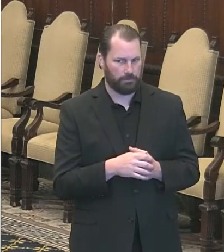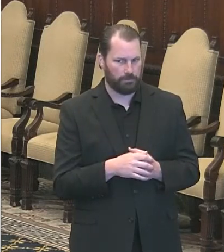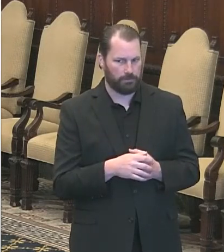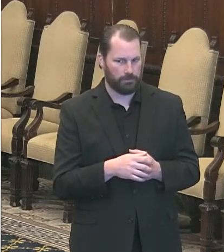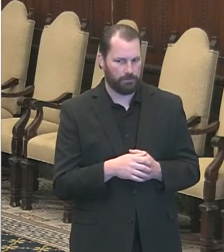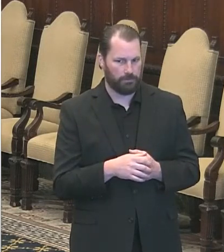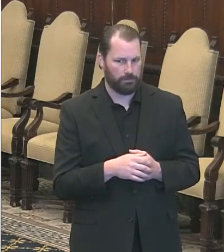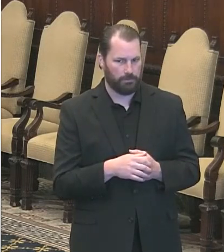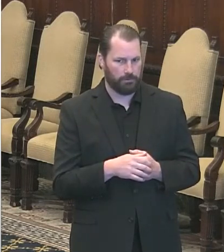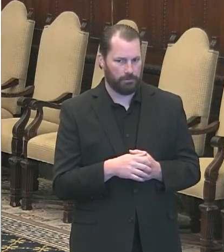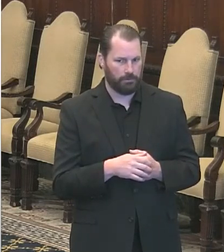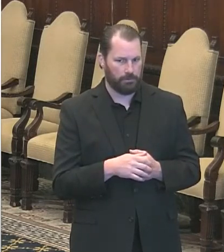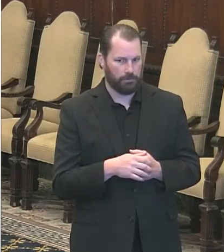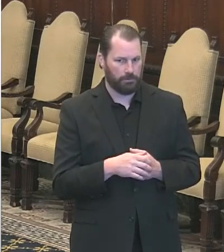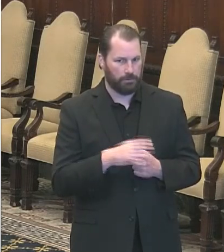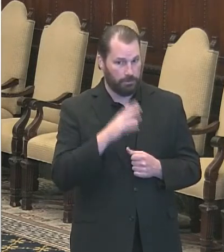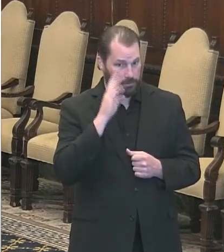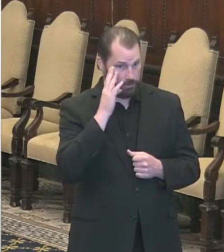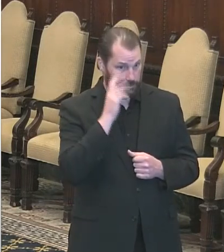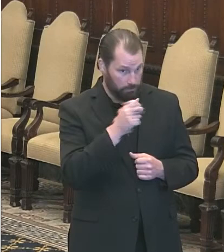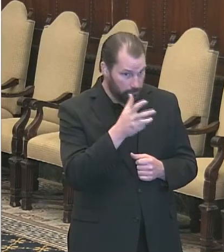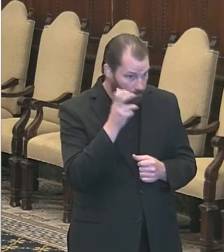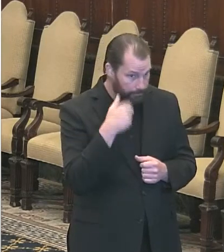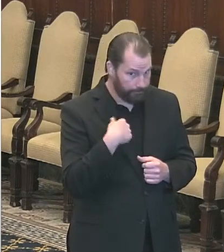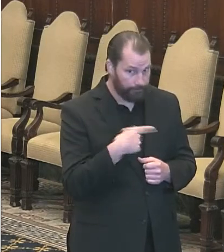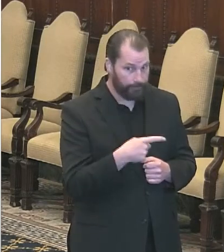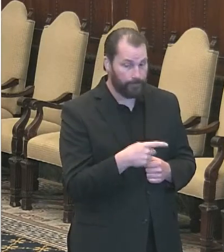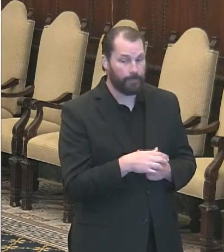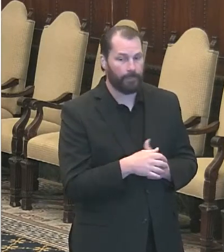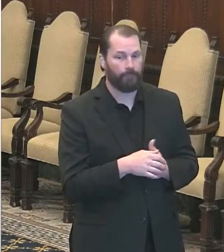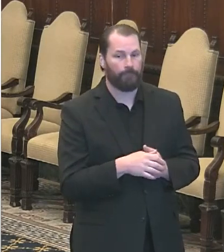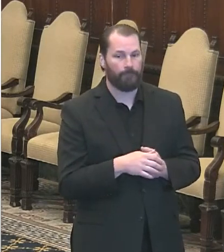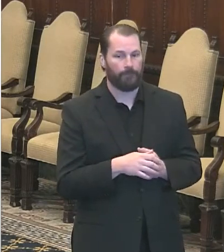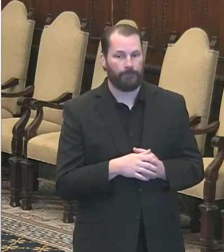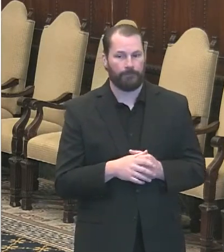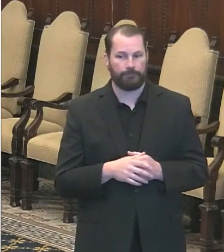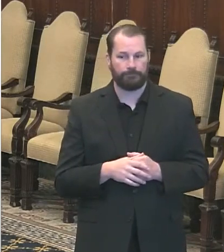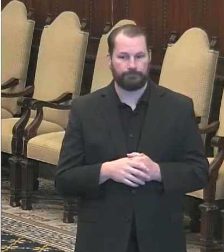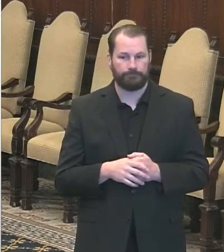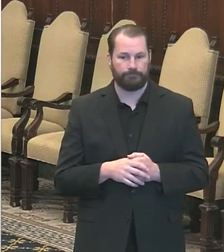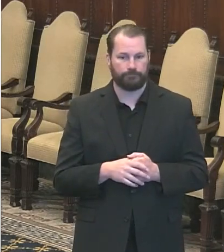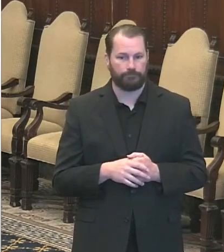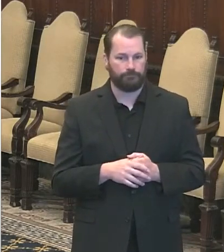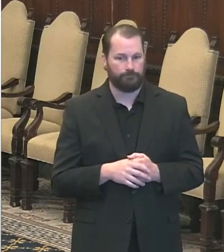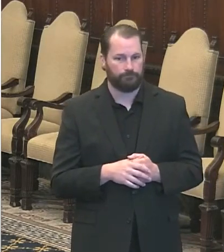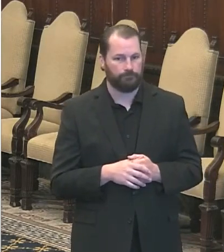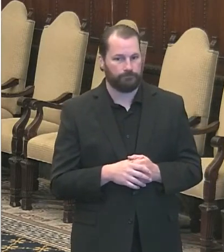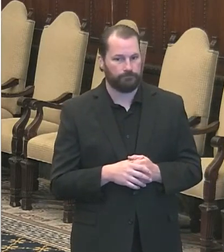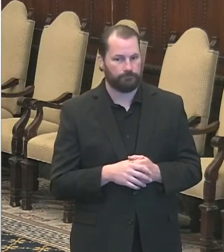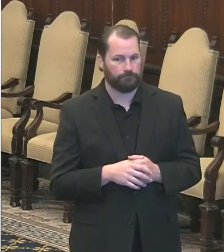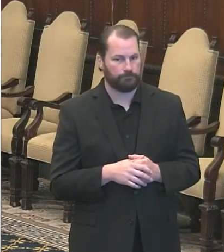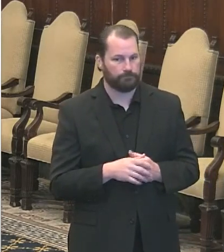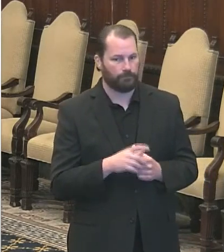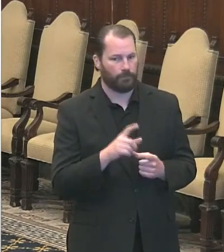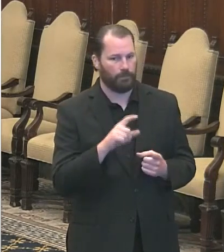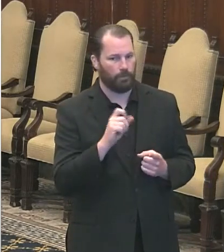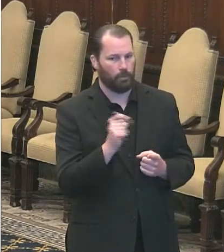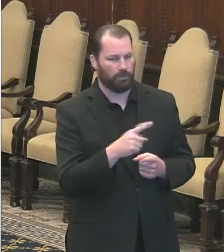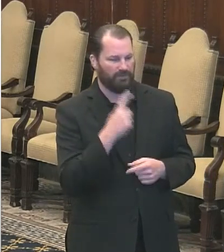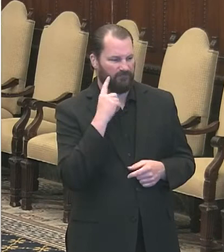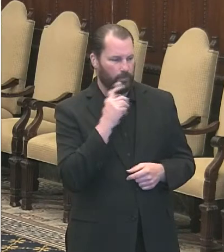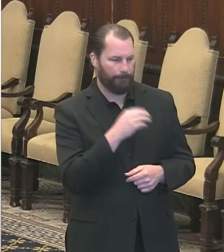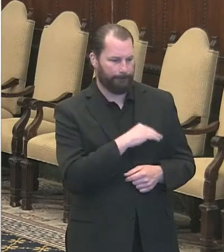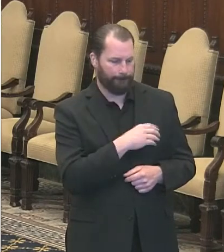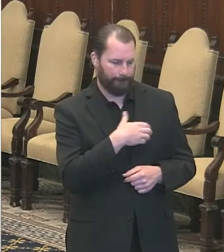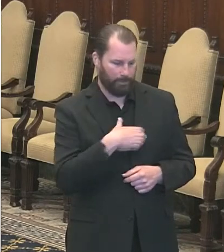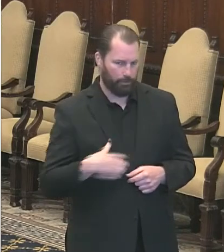Hi, can you hear me? Yep. Okay, let me see. All right, this question is for Mayor Kenney. Mayor,